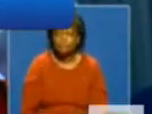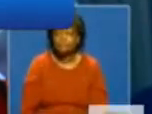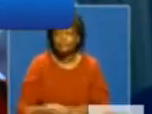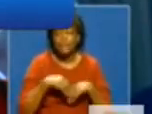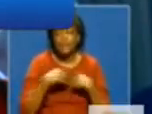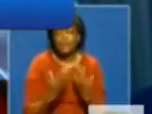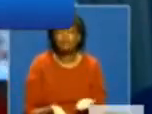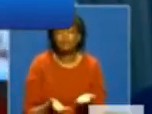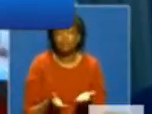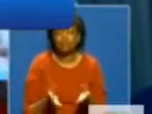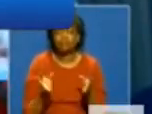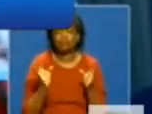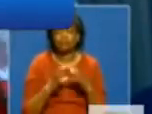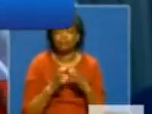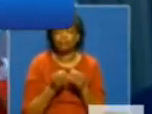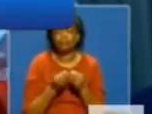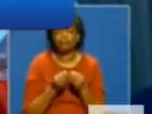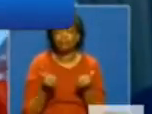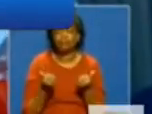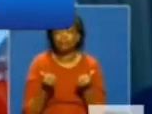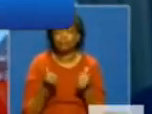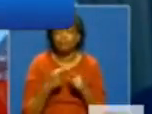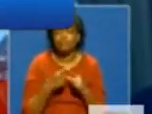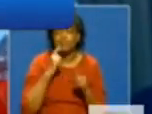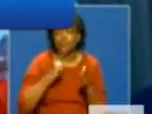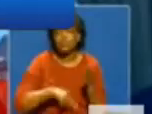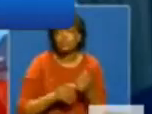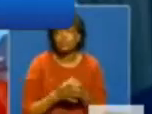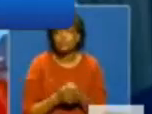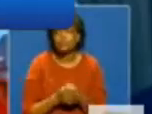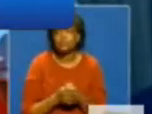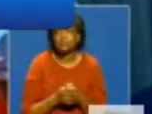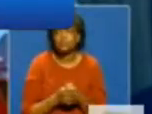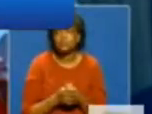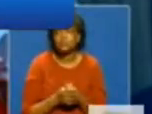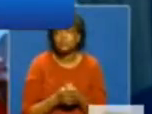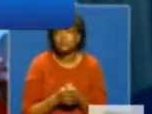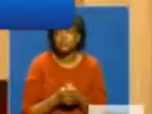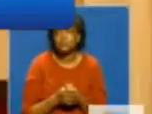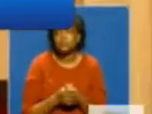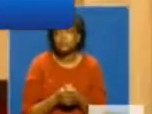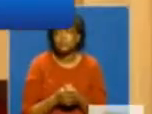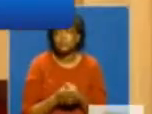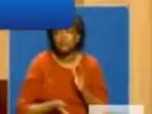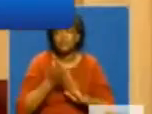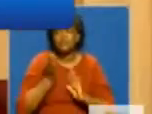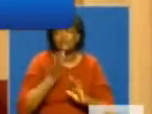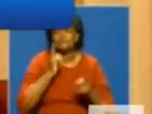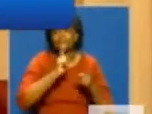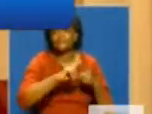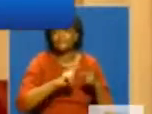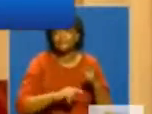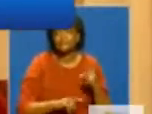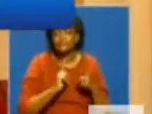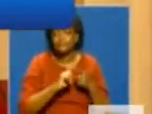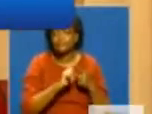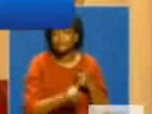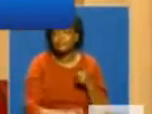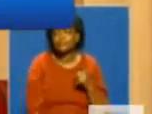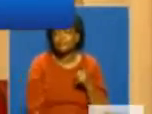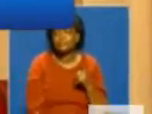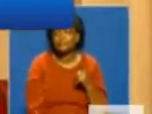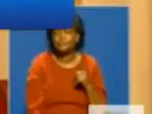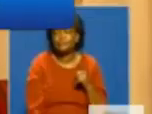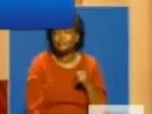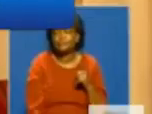was dealt with. All I wish to say on it are two quick things. One, that, my lord,